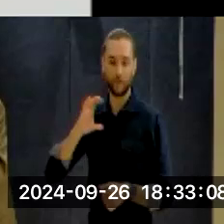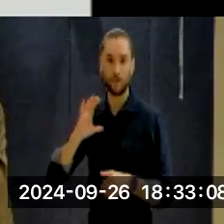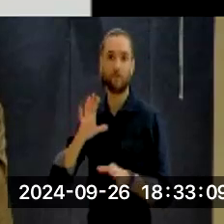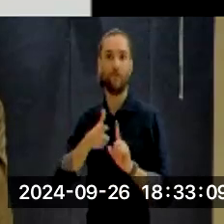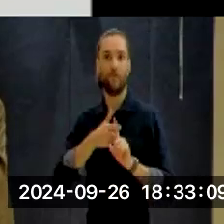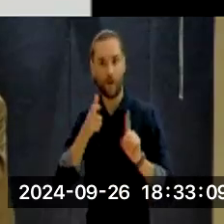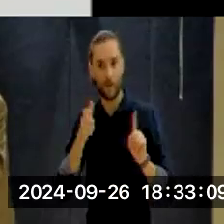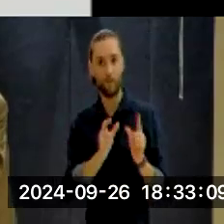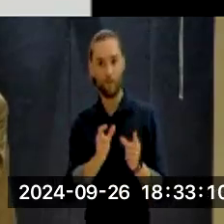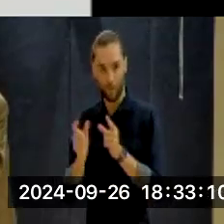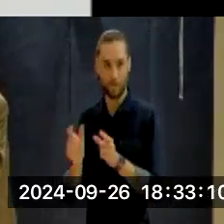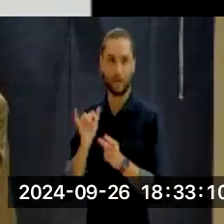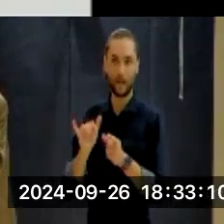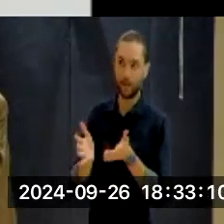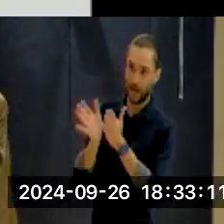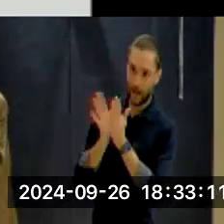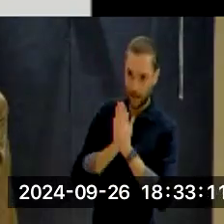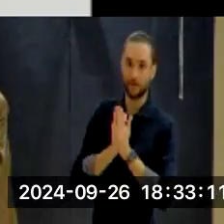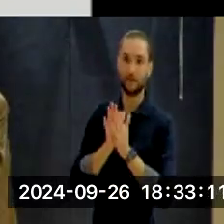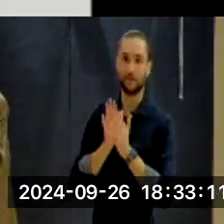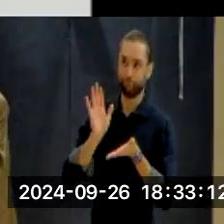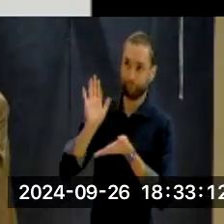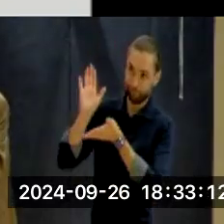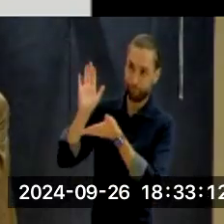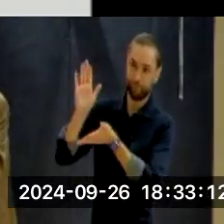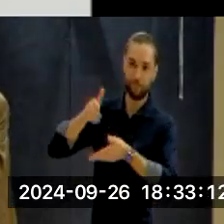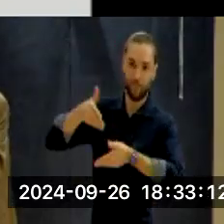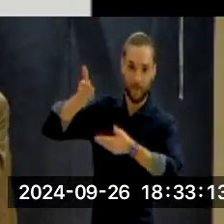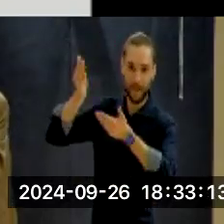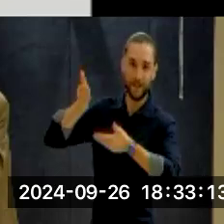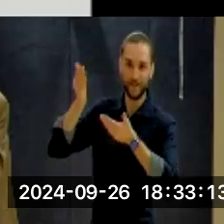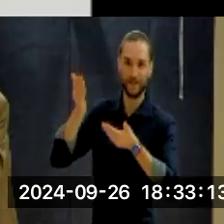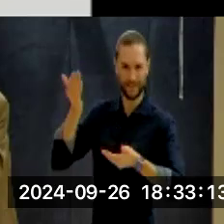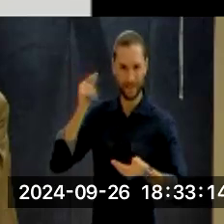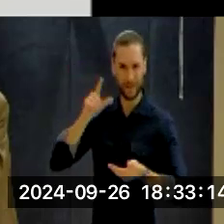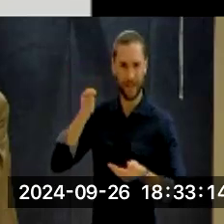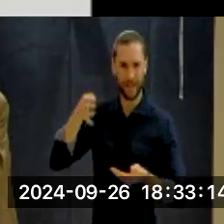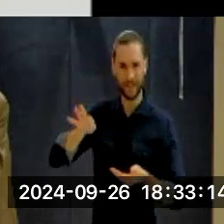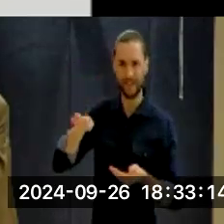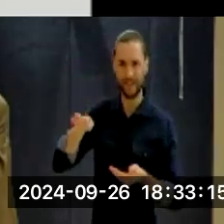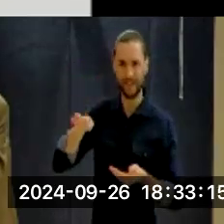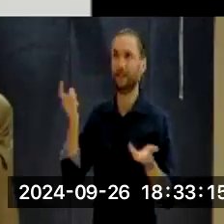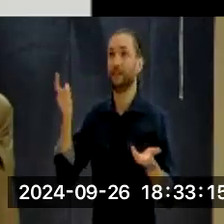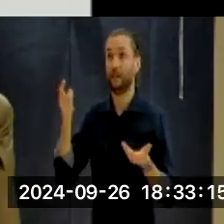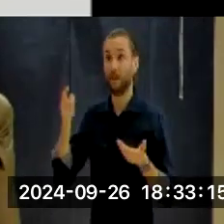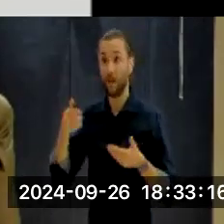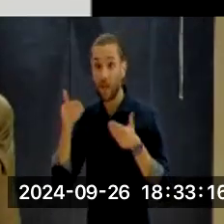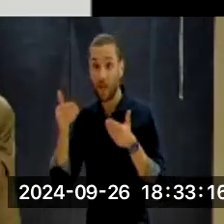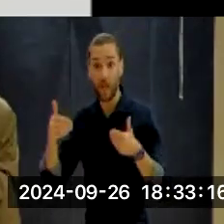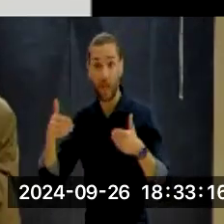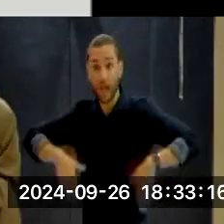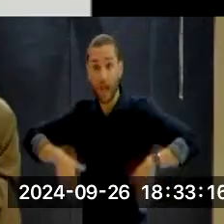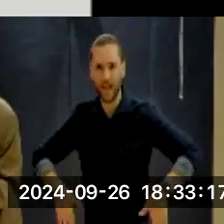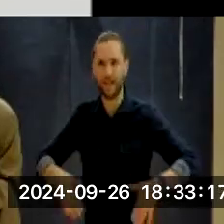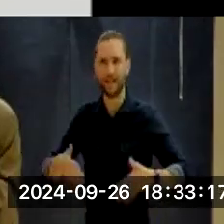signed the document in 2019. While that doesn't make us happy, in fairness, I have to say that